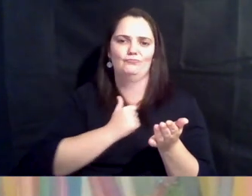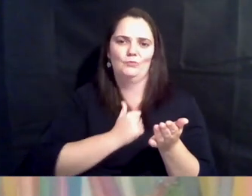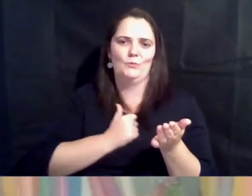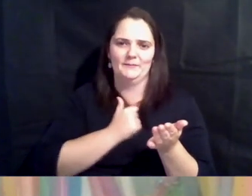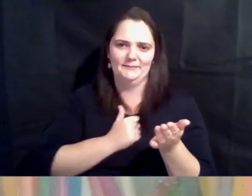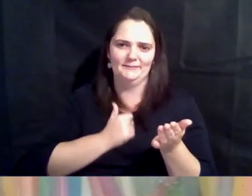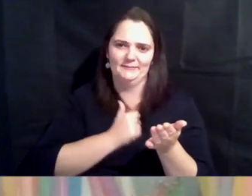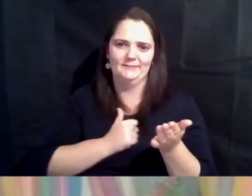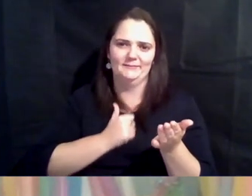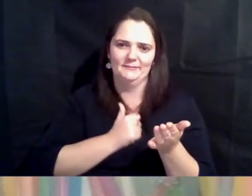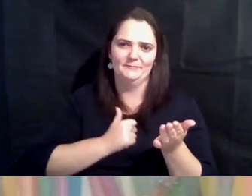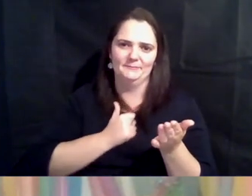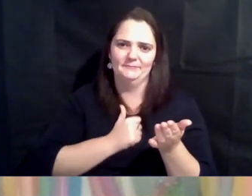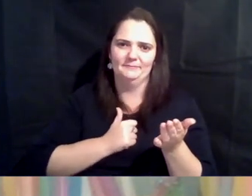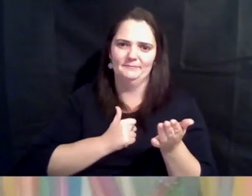musings,